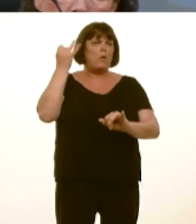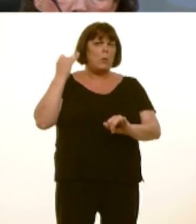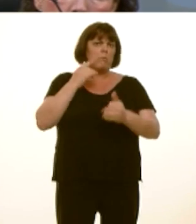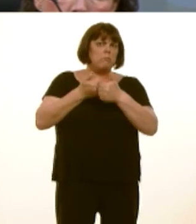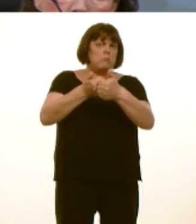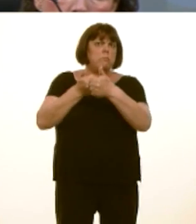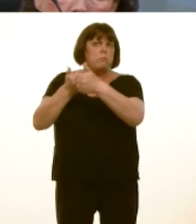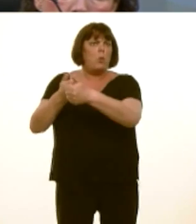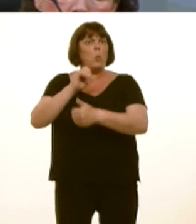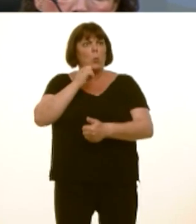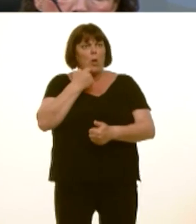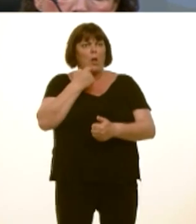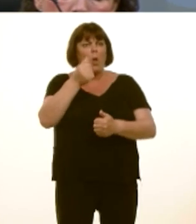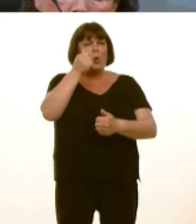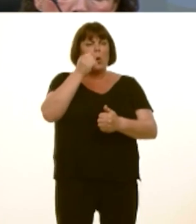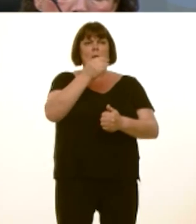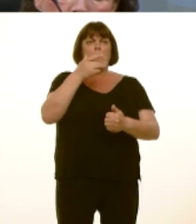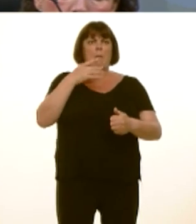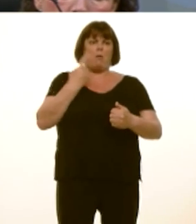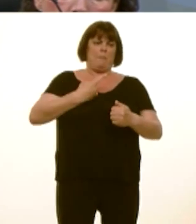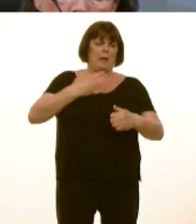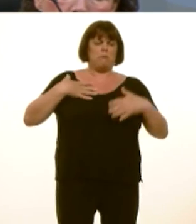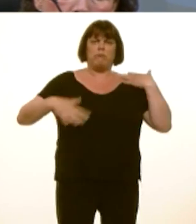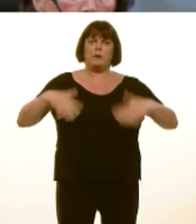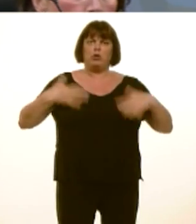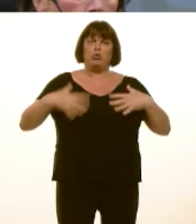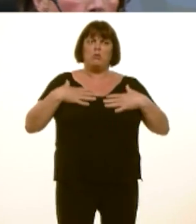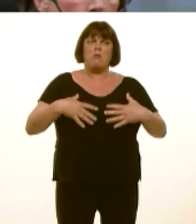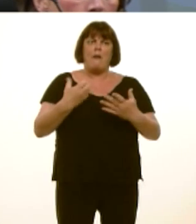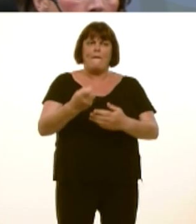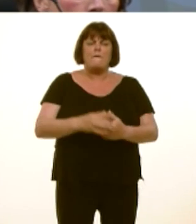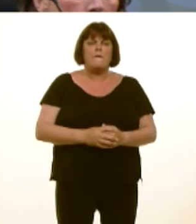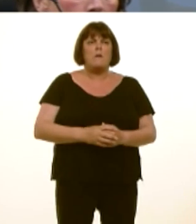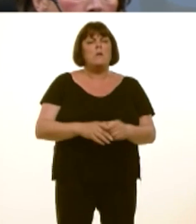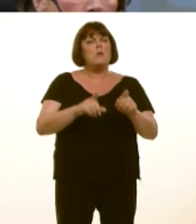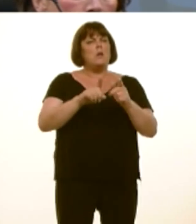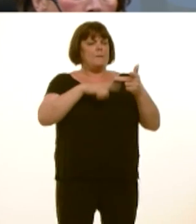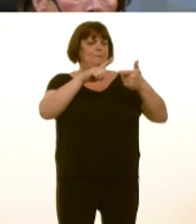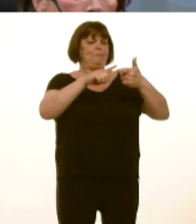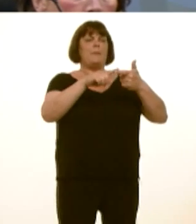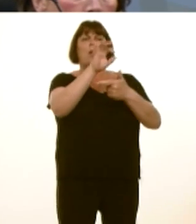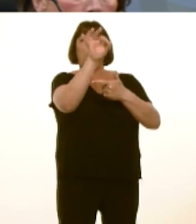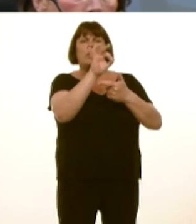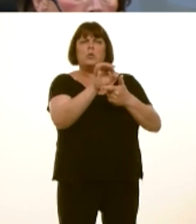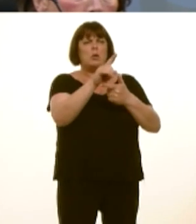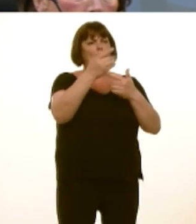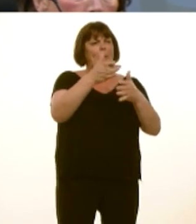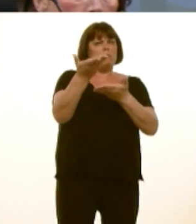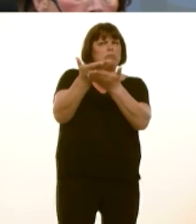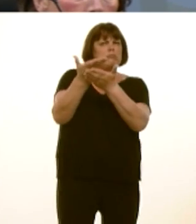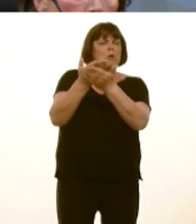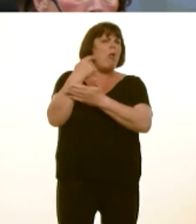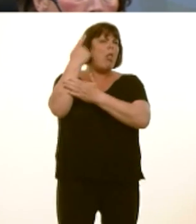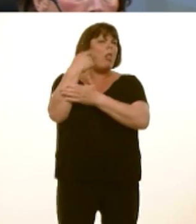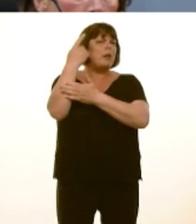people will be obviously carrying injuries from that event. And what, given the discussions that his officials have had with the government in